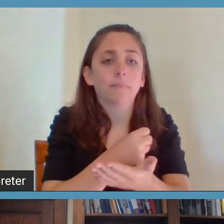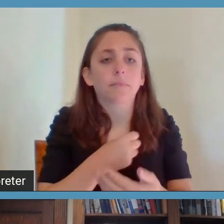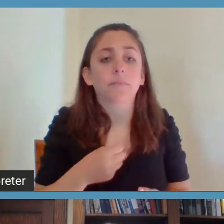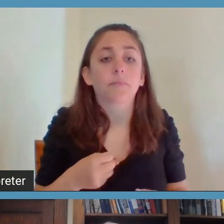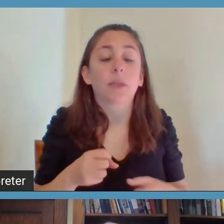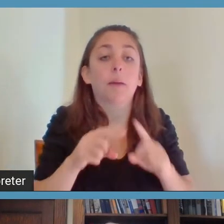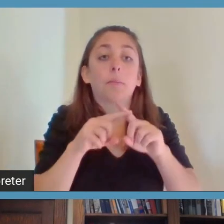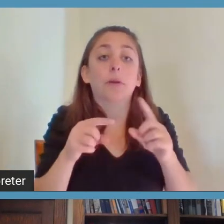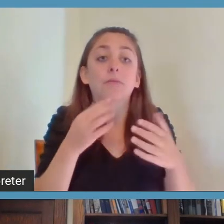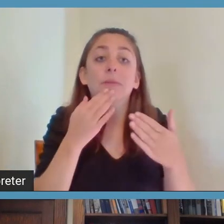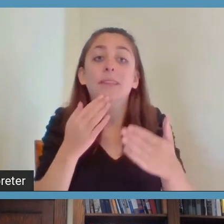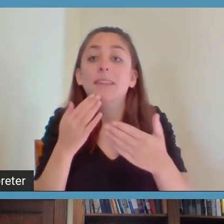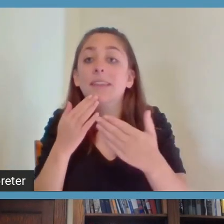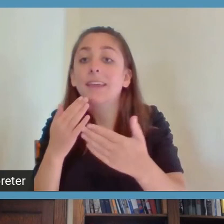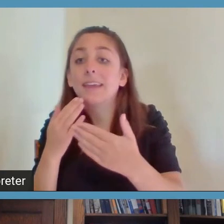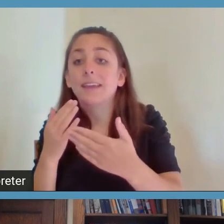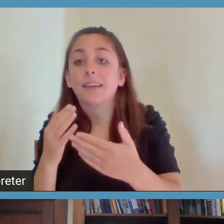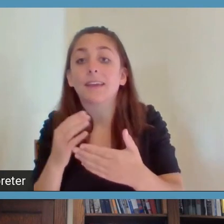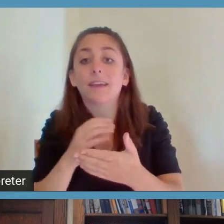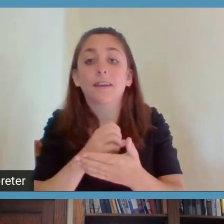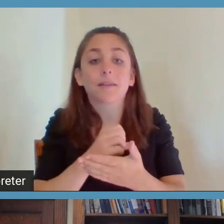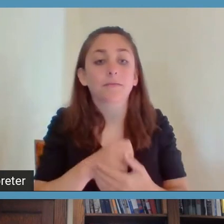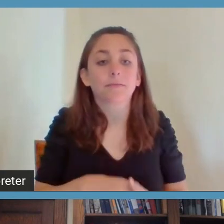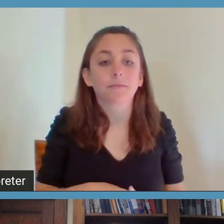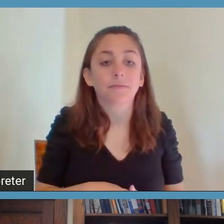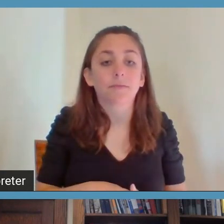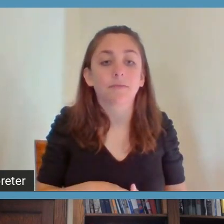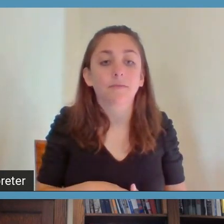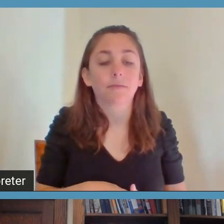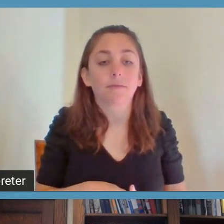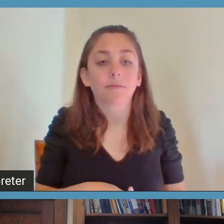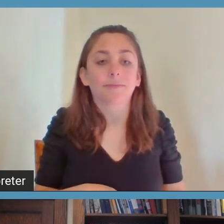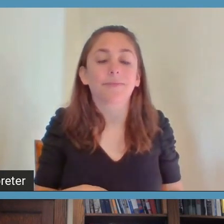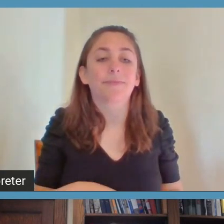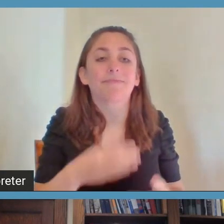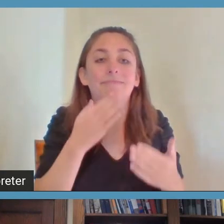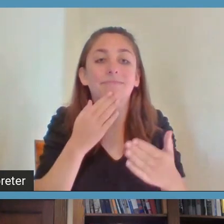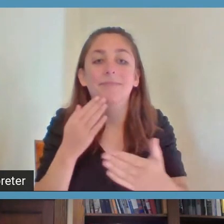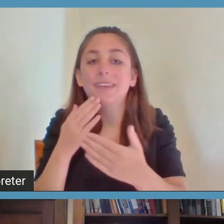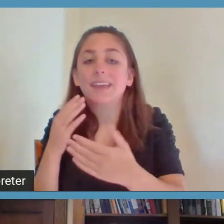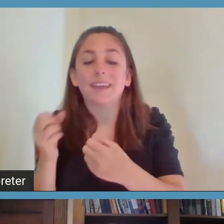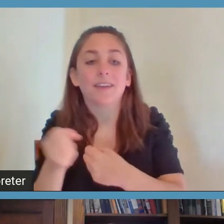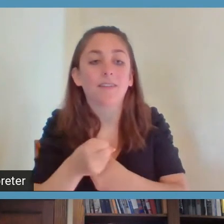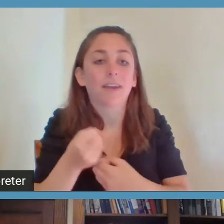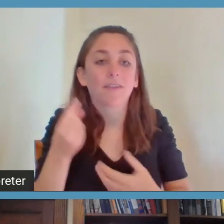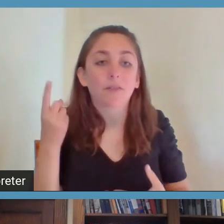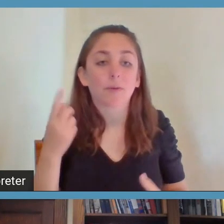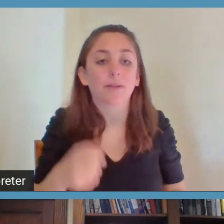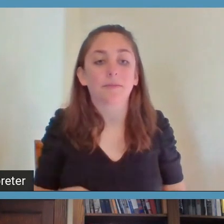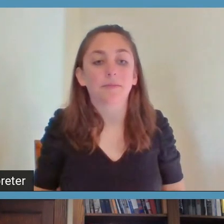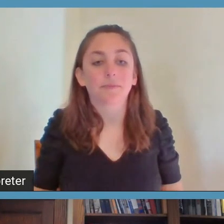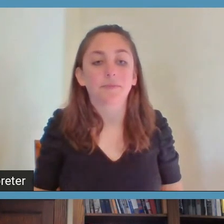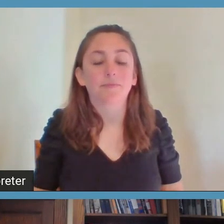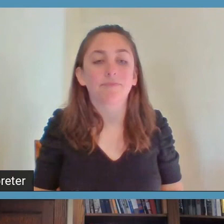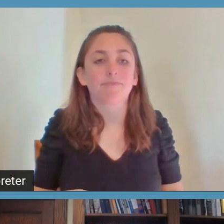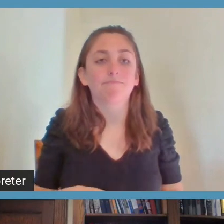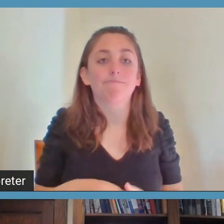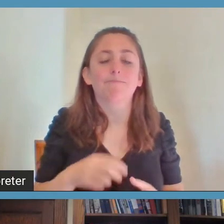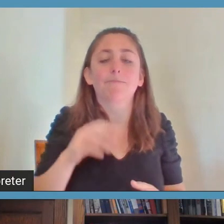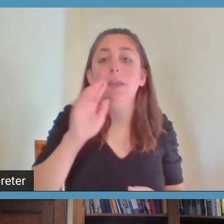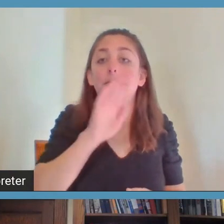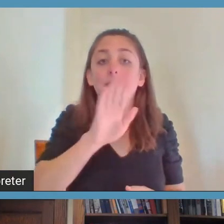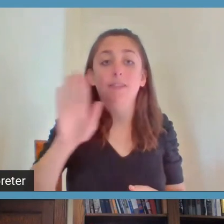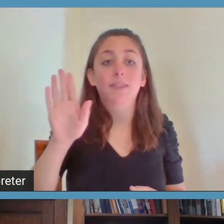you, Joe and Amanda, for your expertise today, and thank you everyone for attending today. Again, take a listen to their podcasts; they're